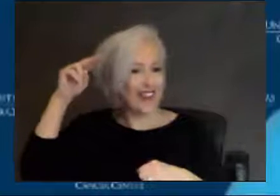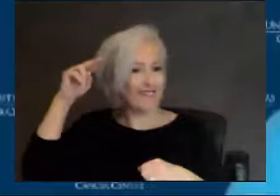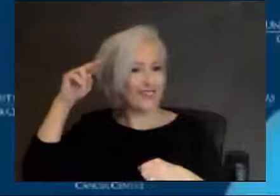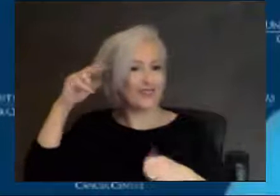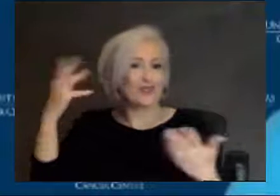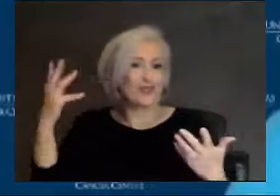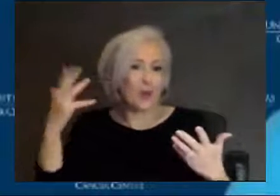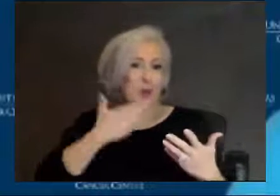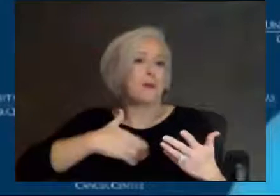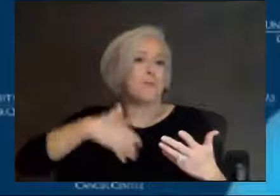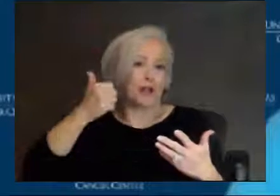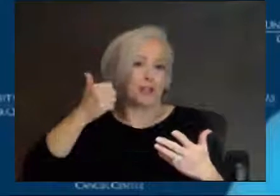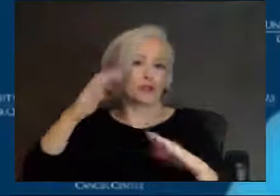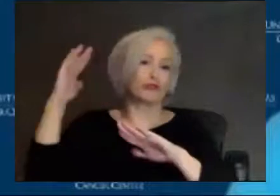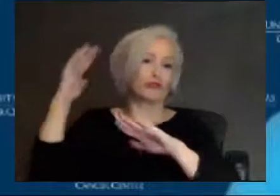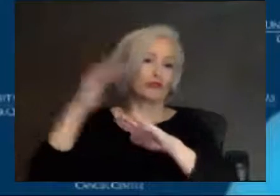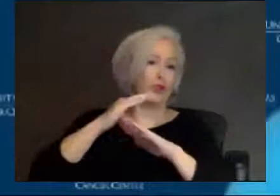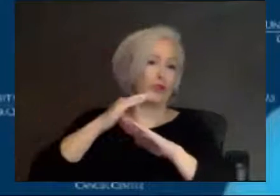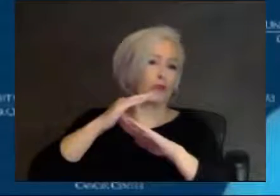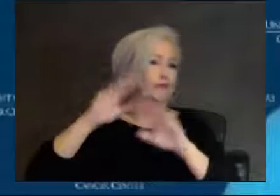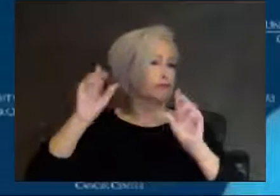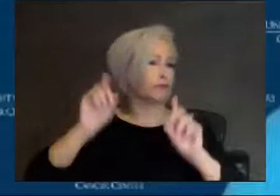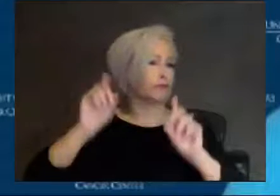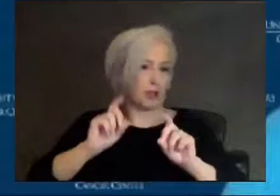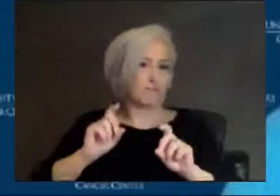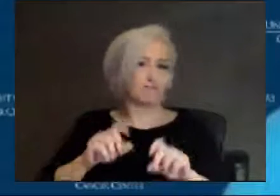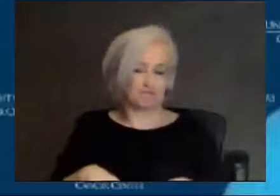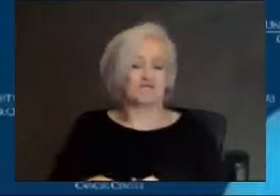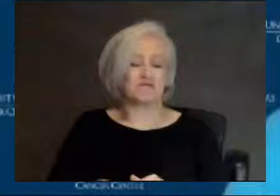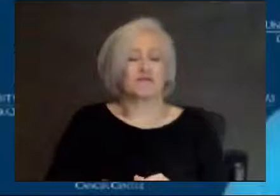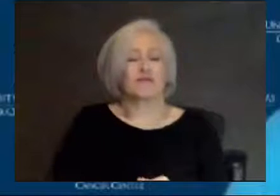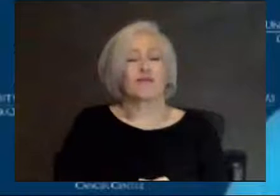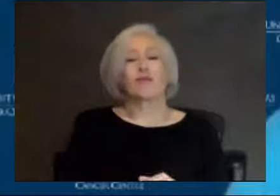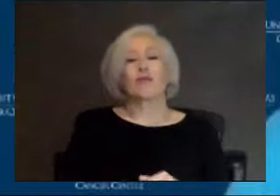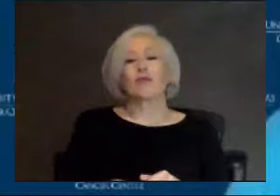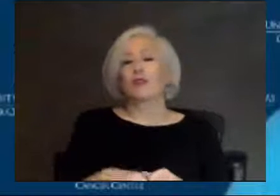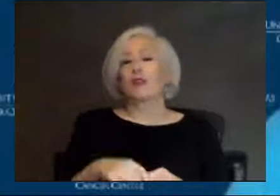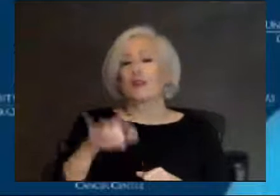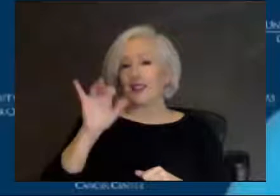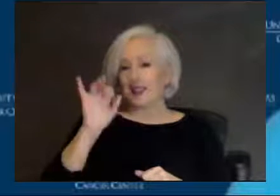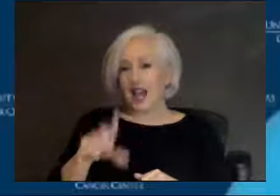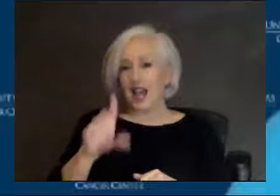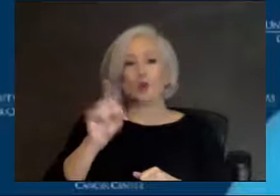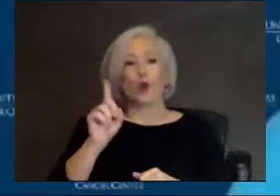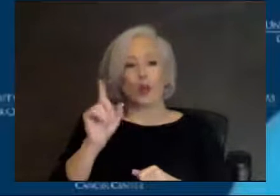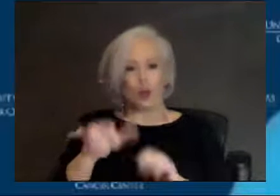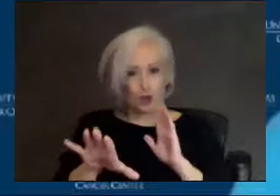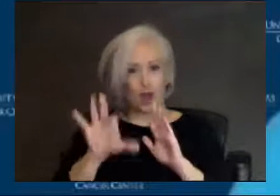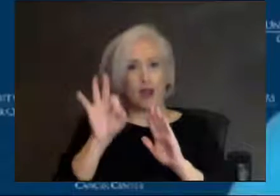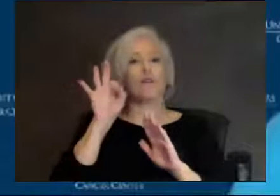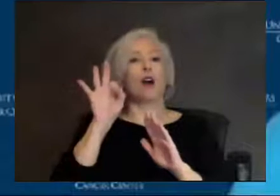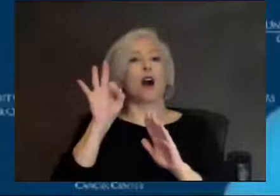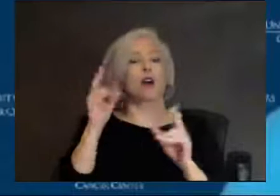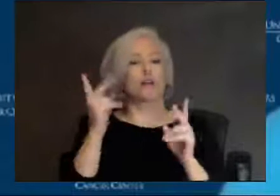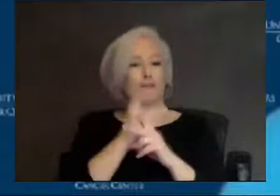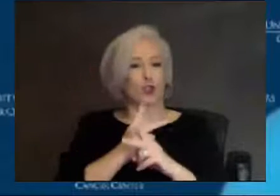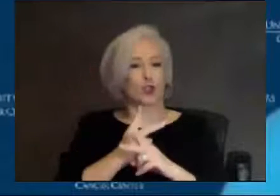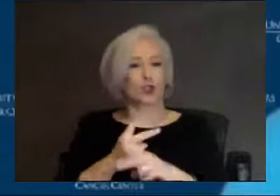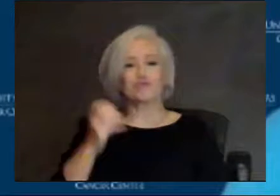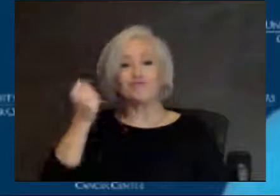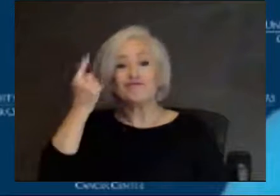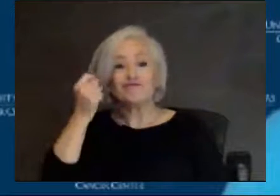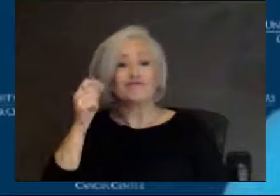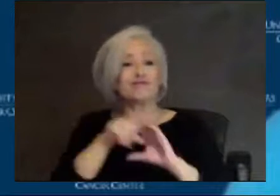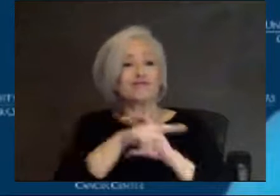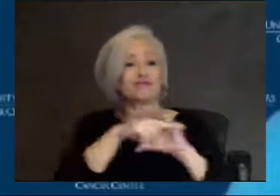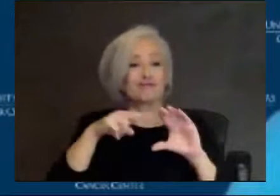gold standard. As I mentioned before, it's where you can find out for sure, whereas a CT might